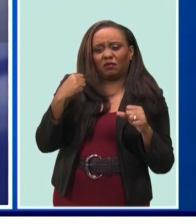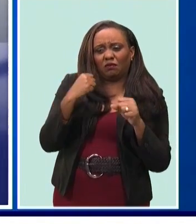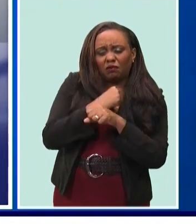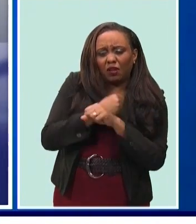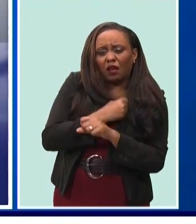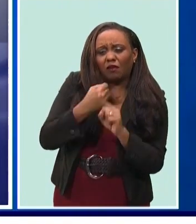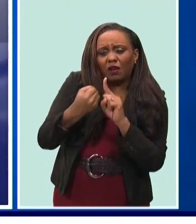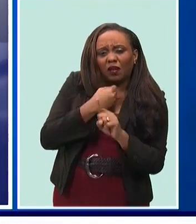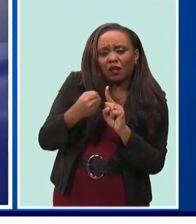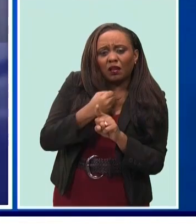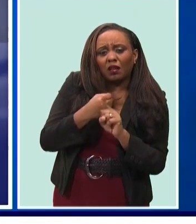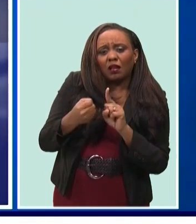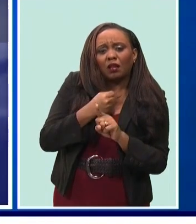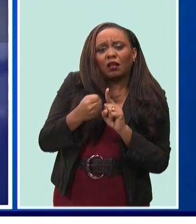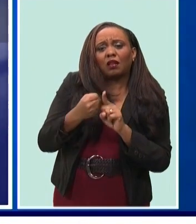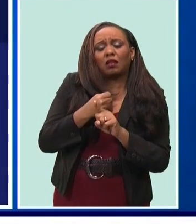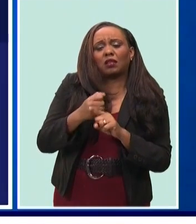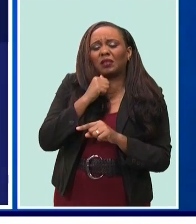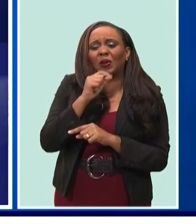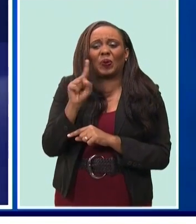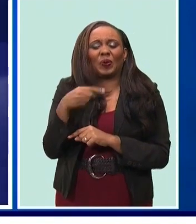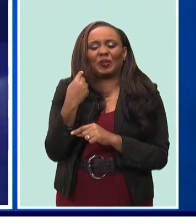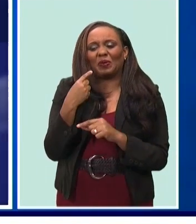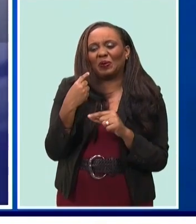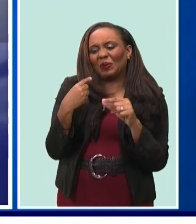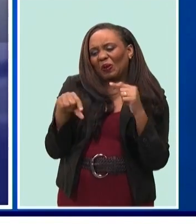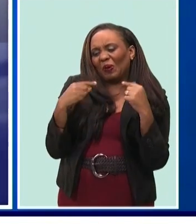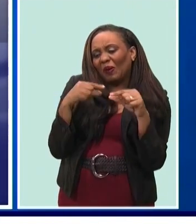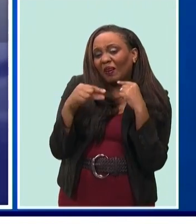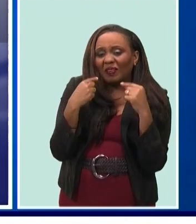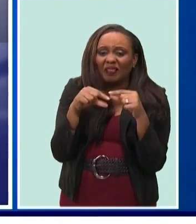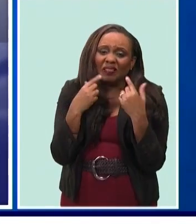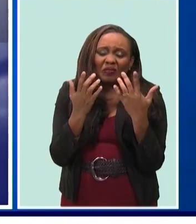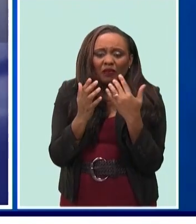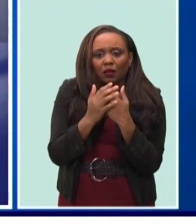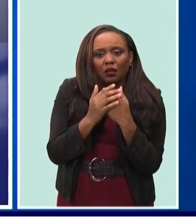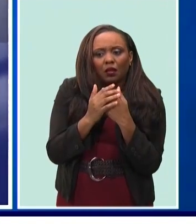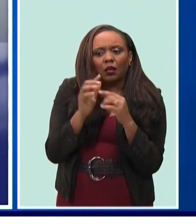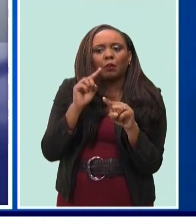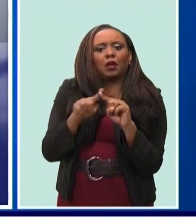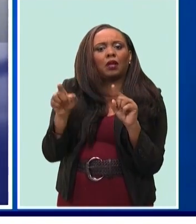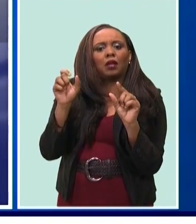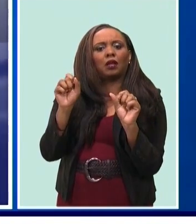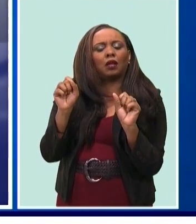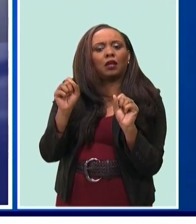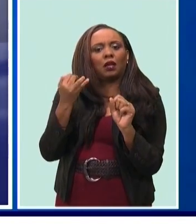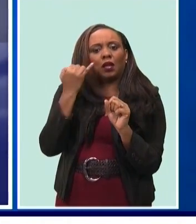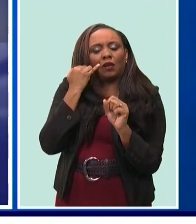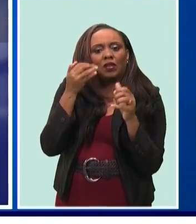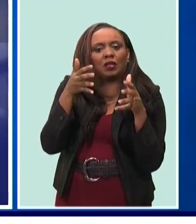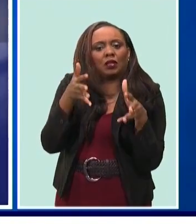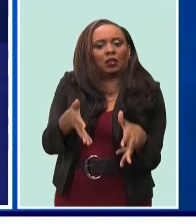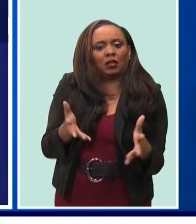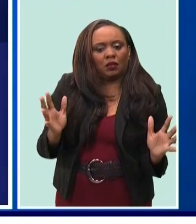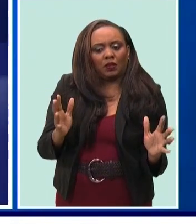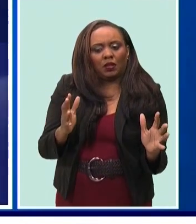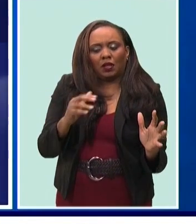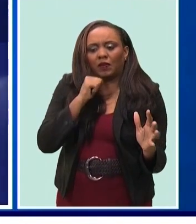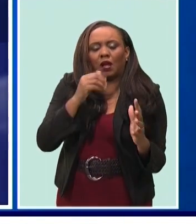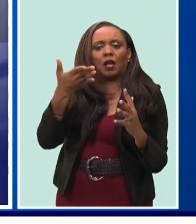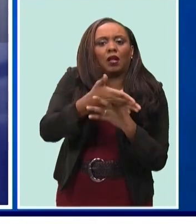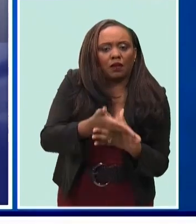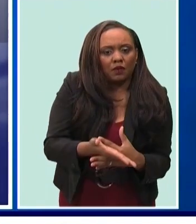not necessarily just a little quarrel, that if left unaddressed, what we